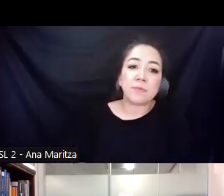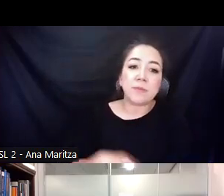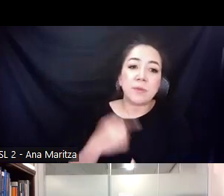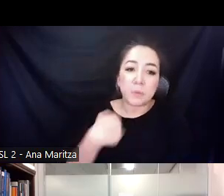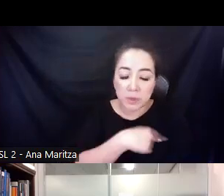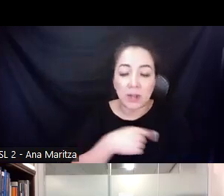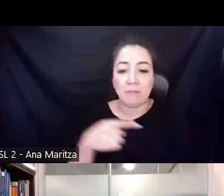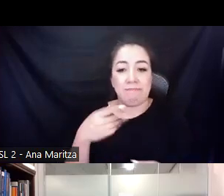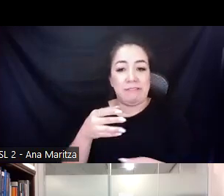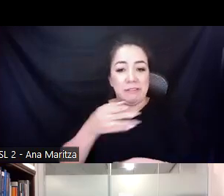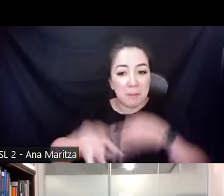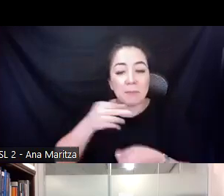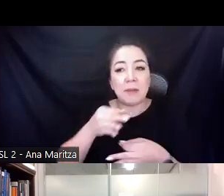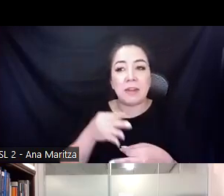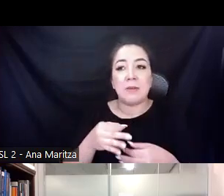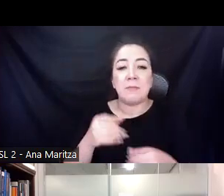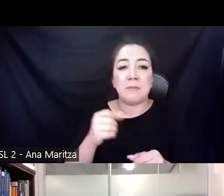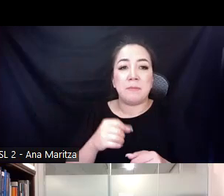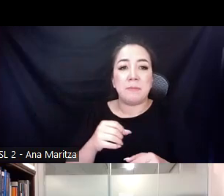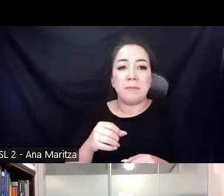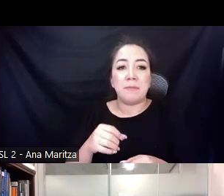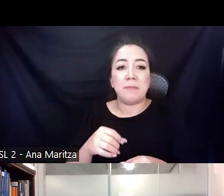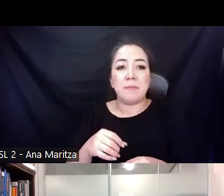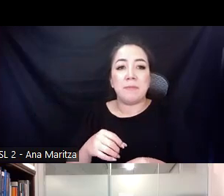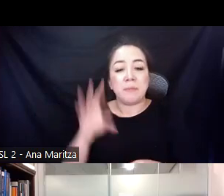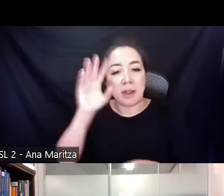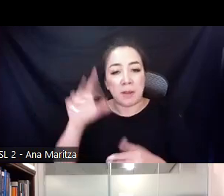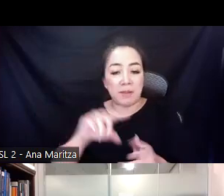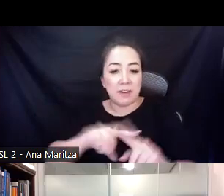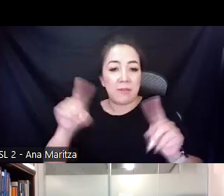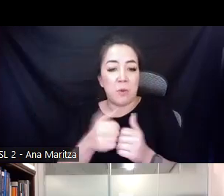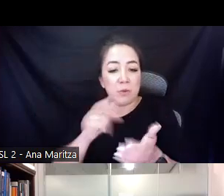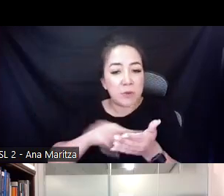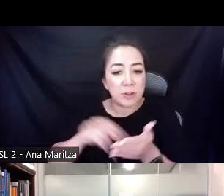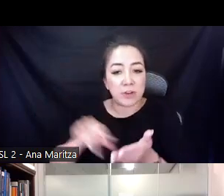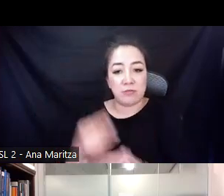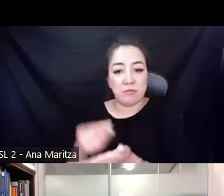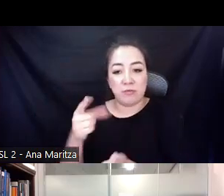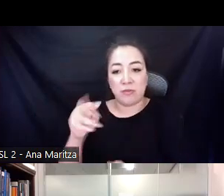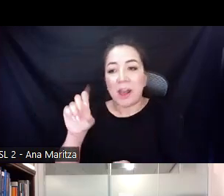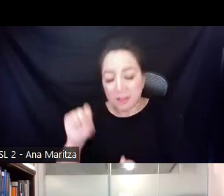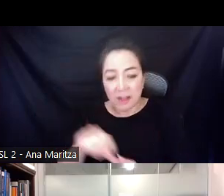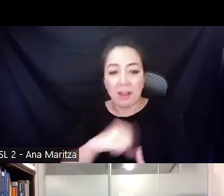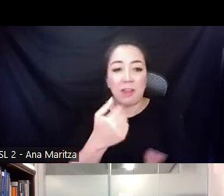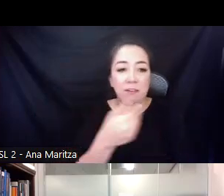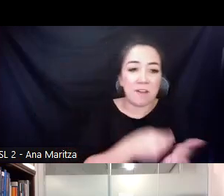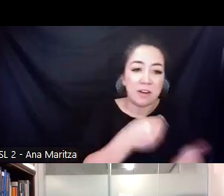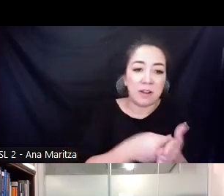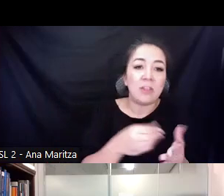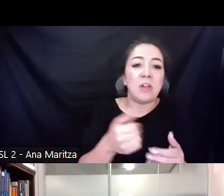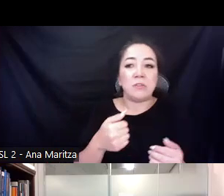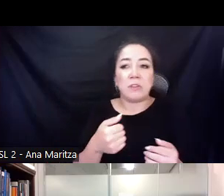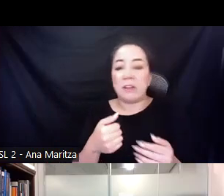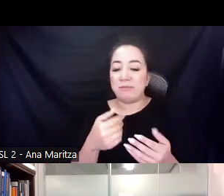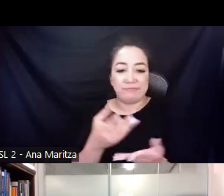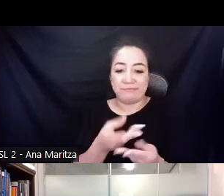supplementing and making up the difference with research grants and other funding that is drying up.